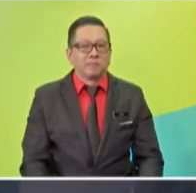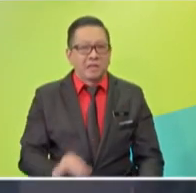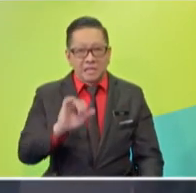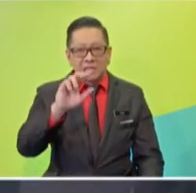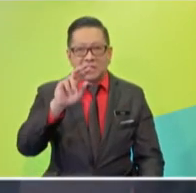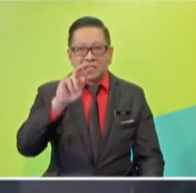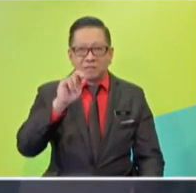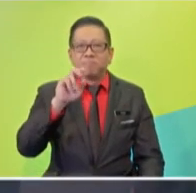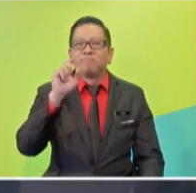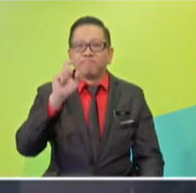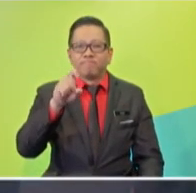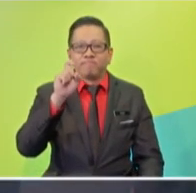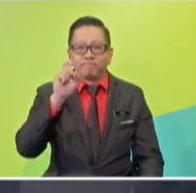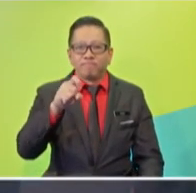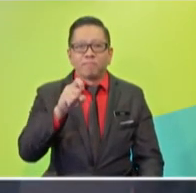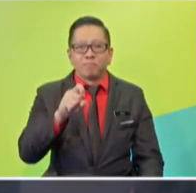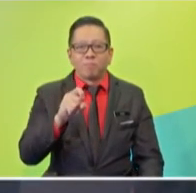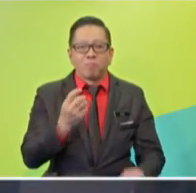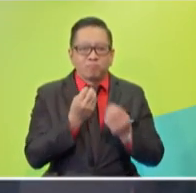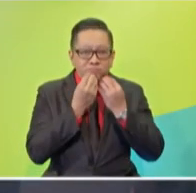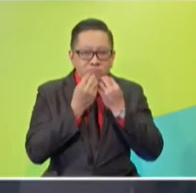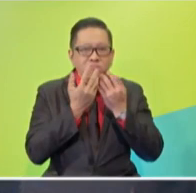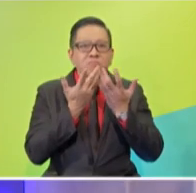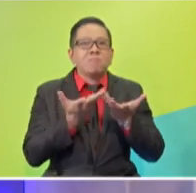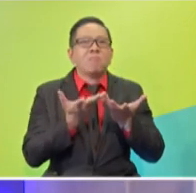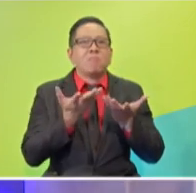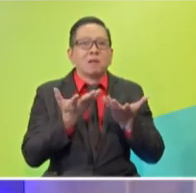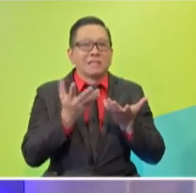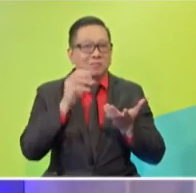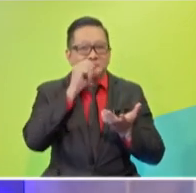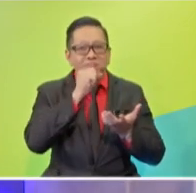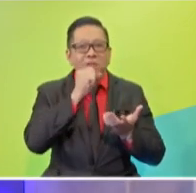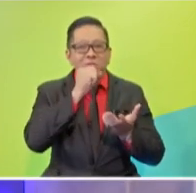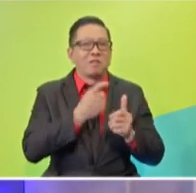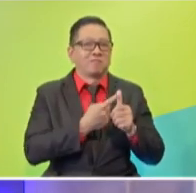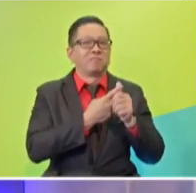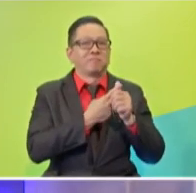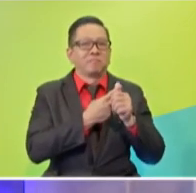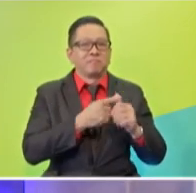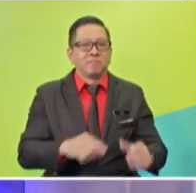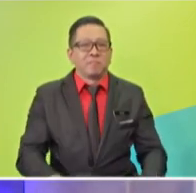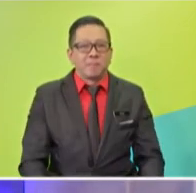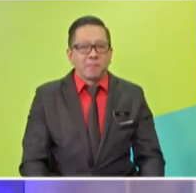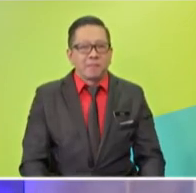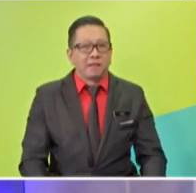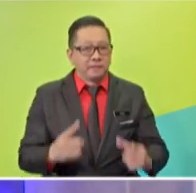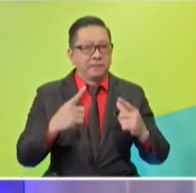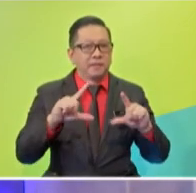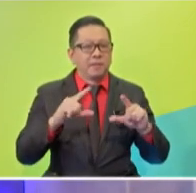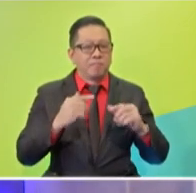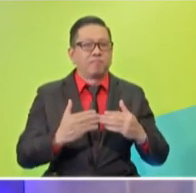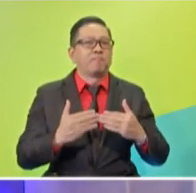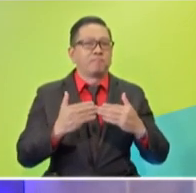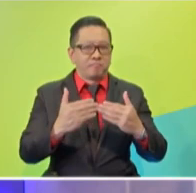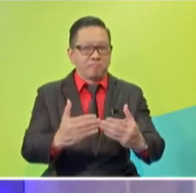mentioned that. She might get headache, yes. yeah, if mm-hmm. she did not warm the ice cream a little. Right. All right, so let's proceed with